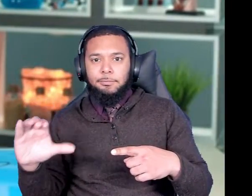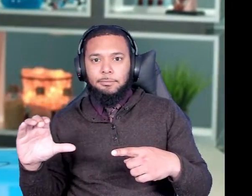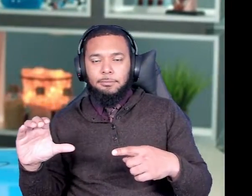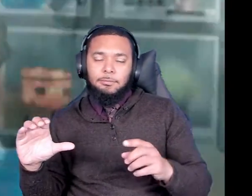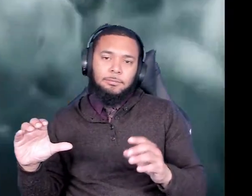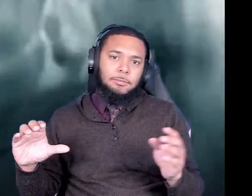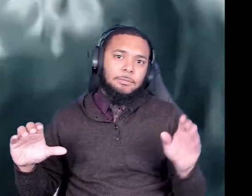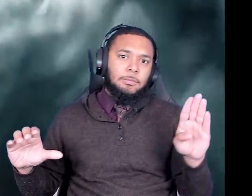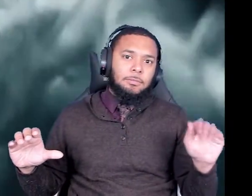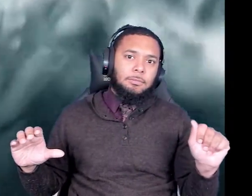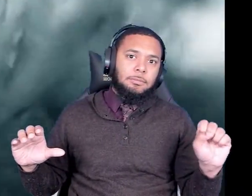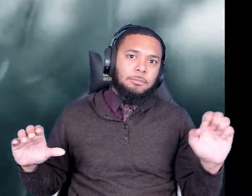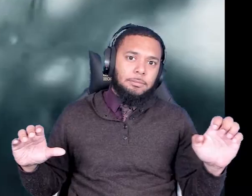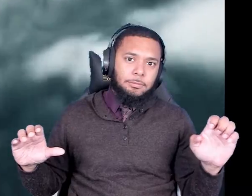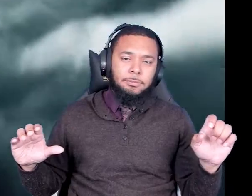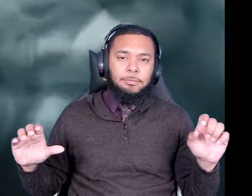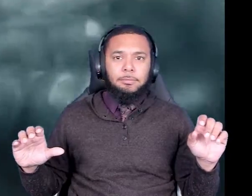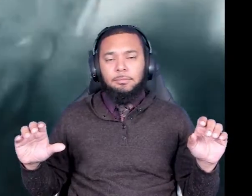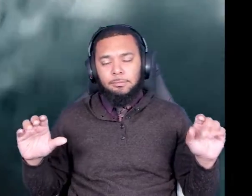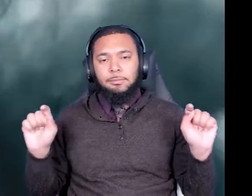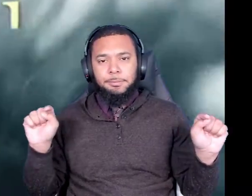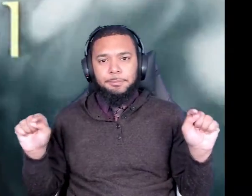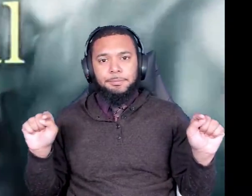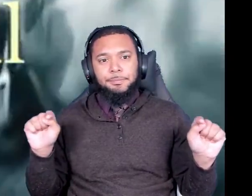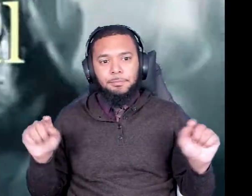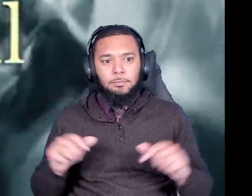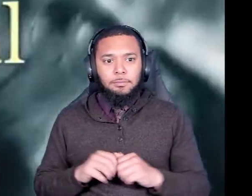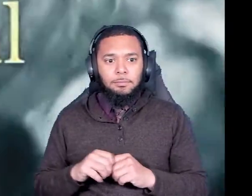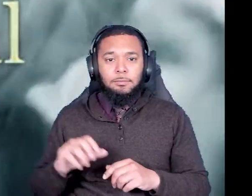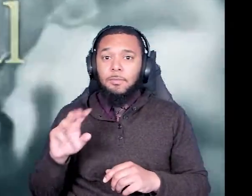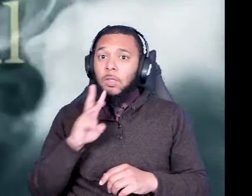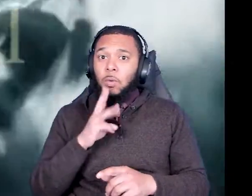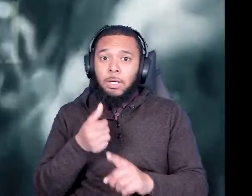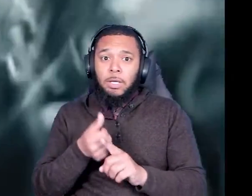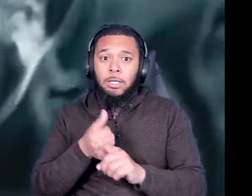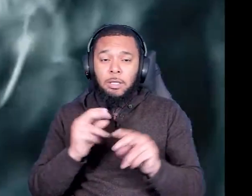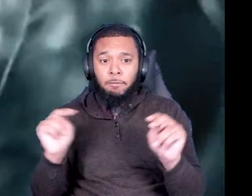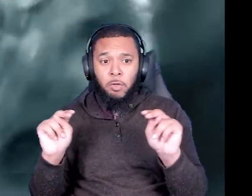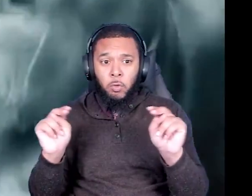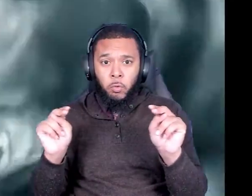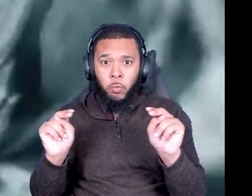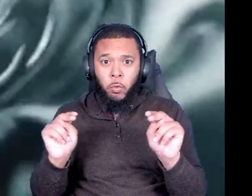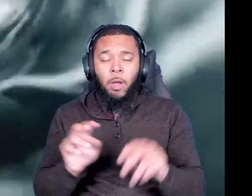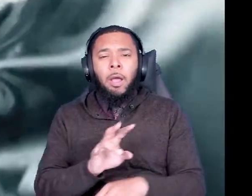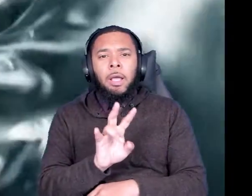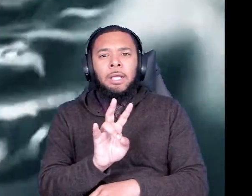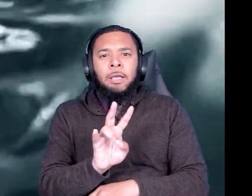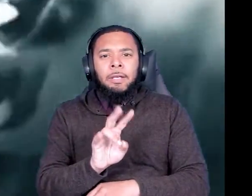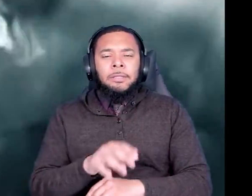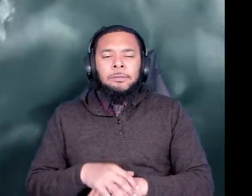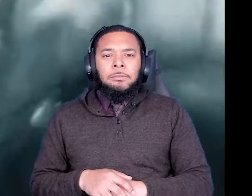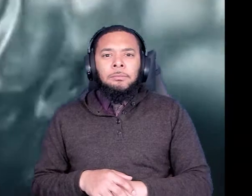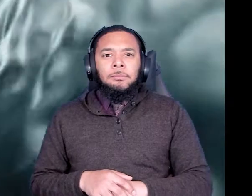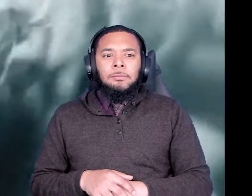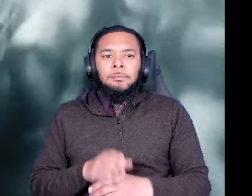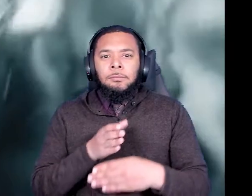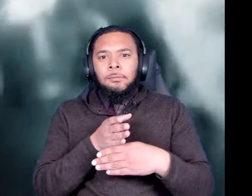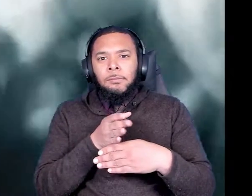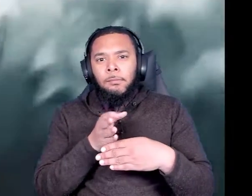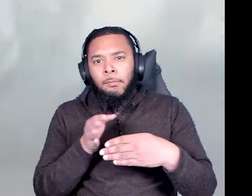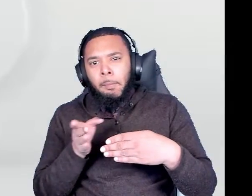to 14. So water, as I mentioned, is neutral. Water is at 7. As you move